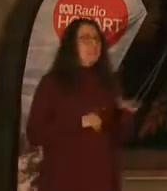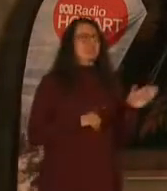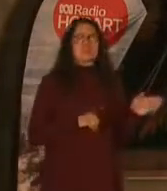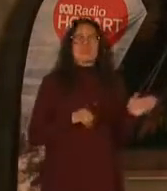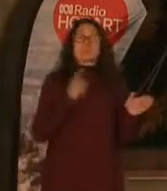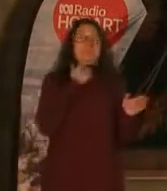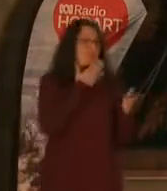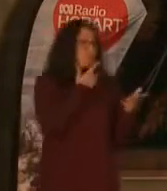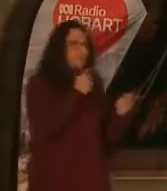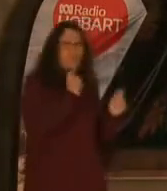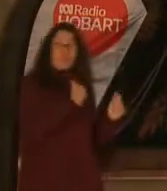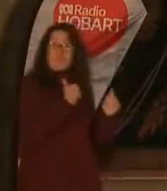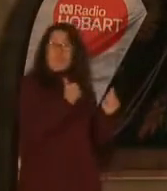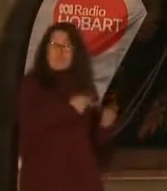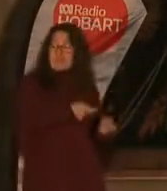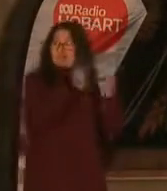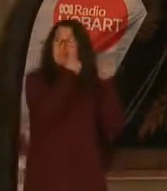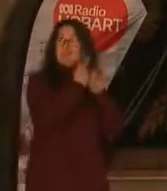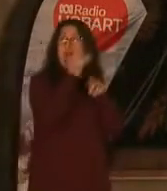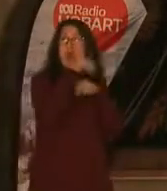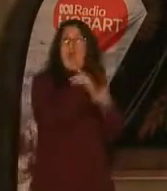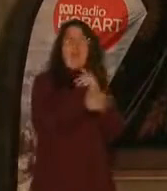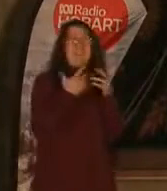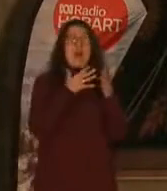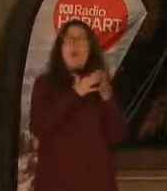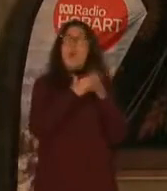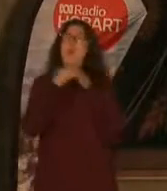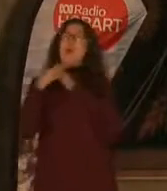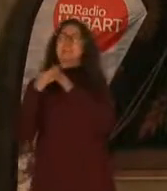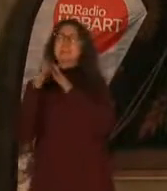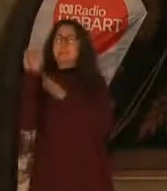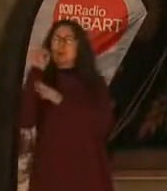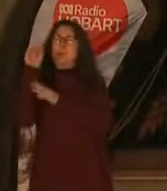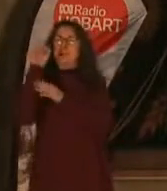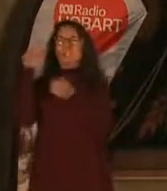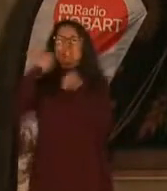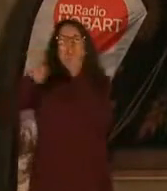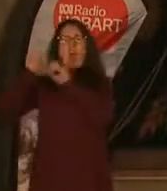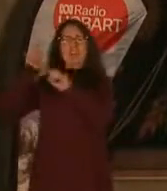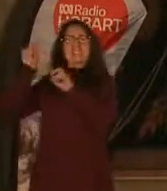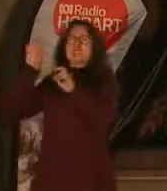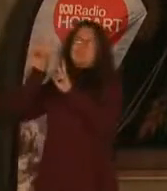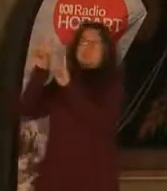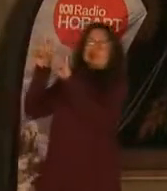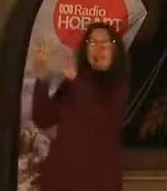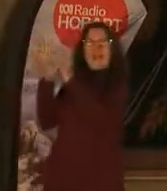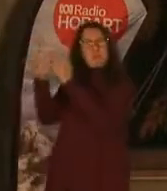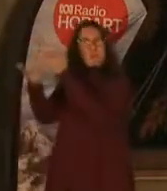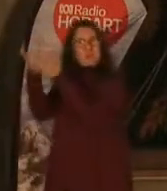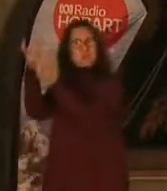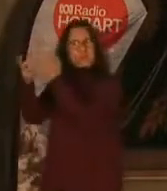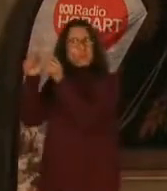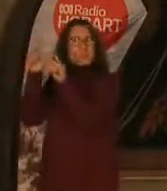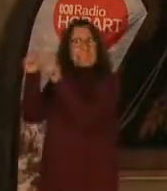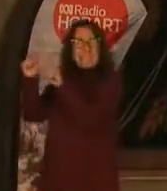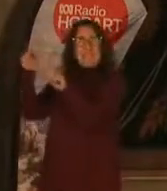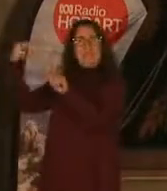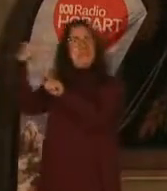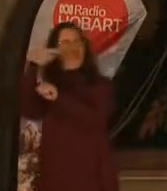of sort of Western science in these other forms of academia in being able to grasp and